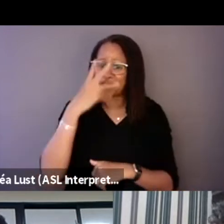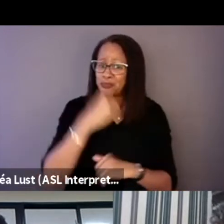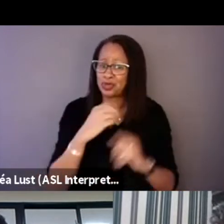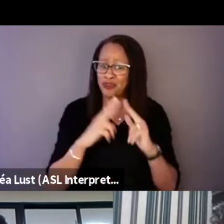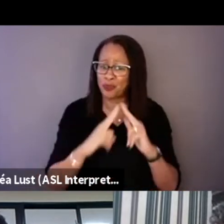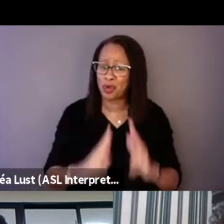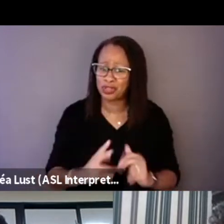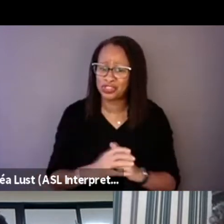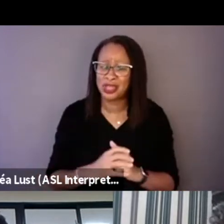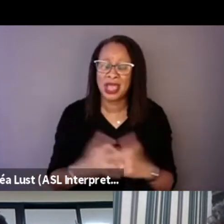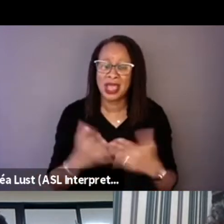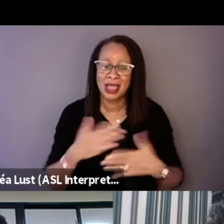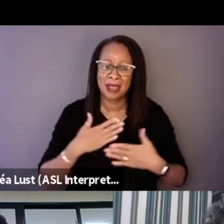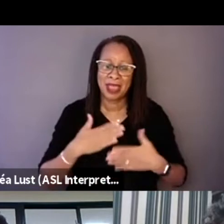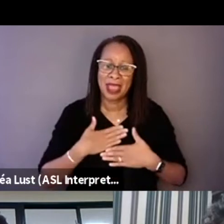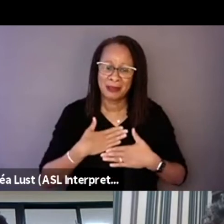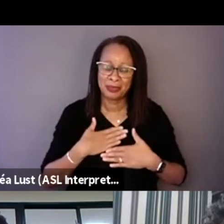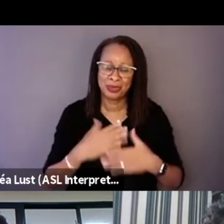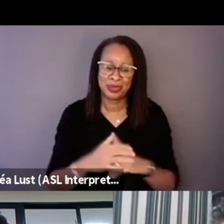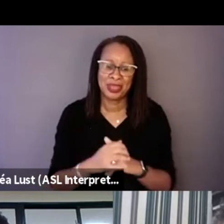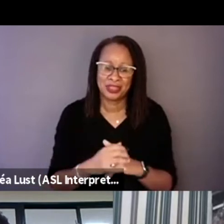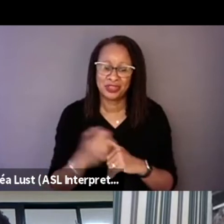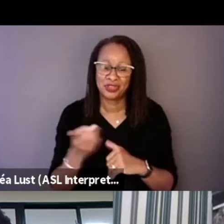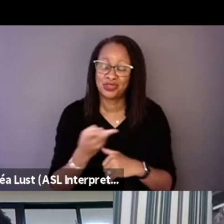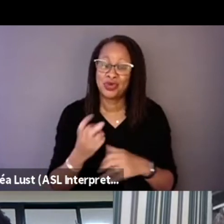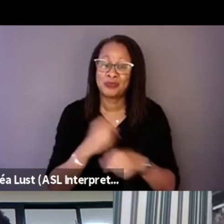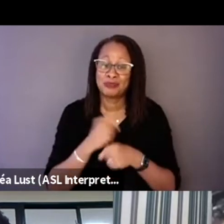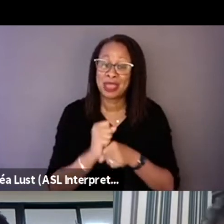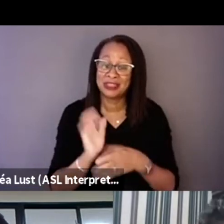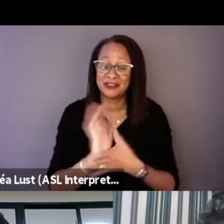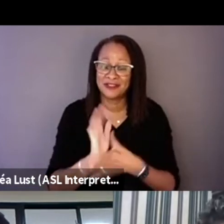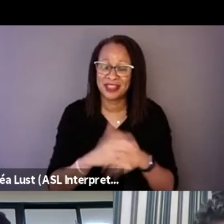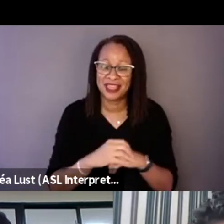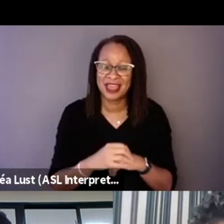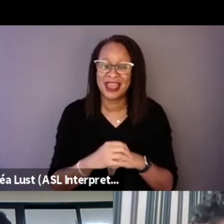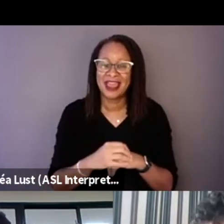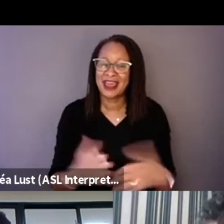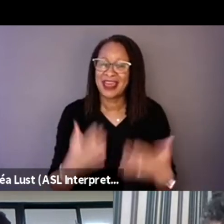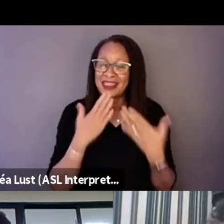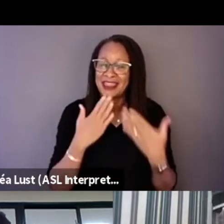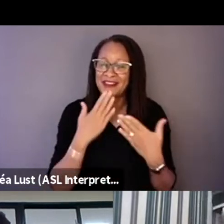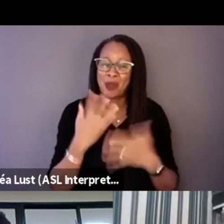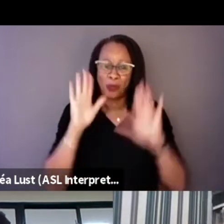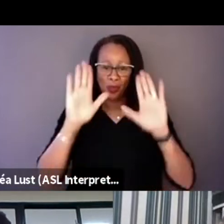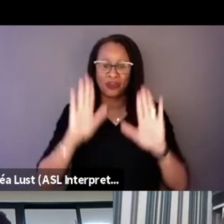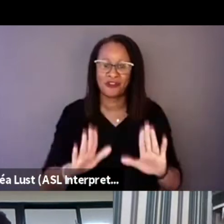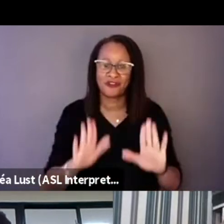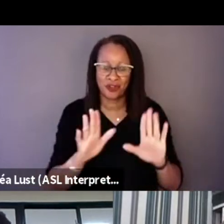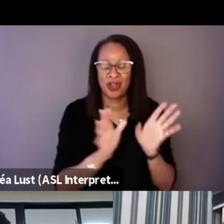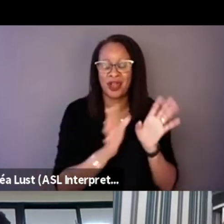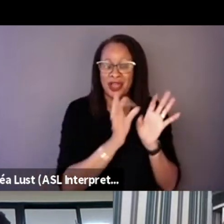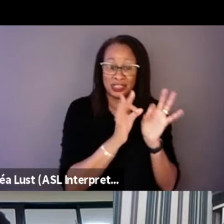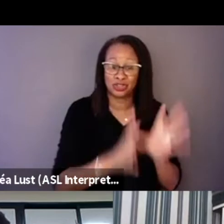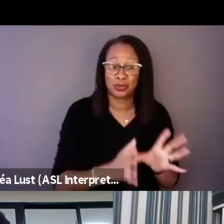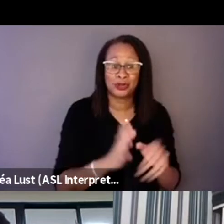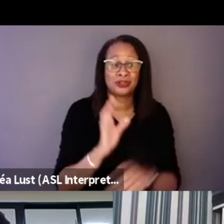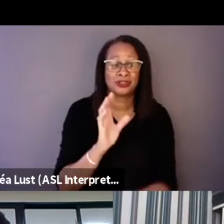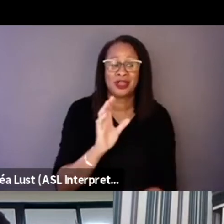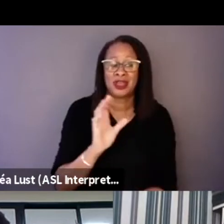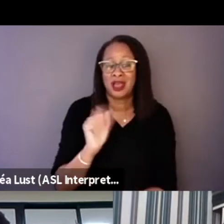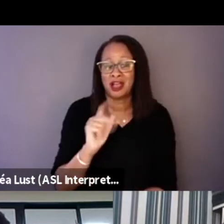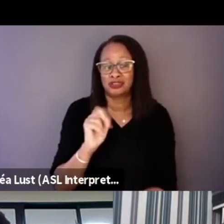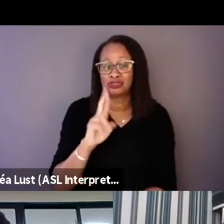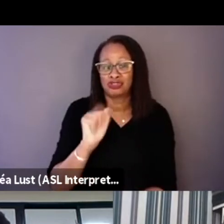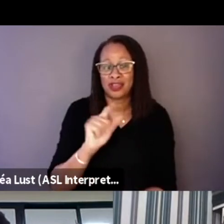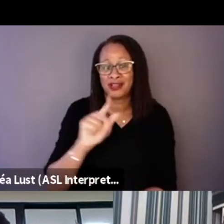And I just want to join everyone in thanking you, and also thanking our wonderful interpreters, Andrea Lest and Flavia Franco. We're so